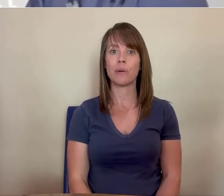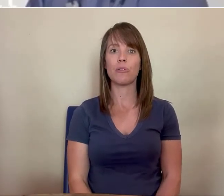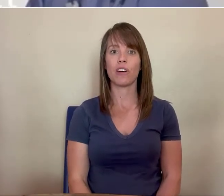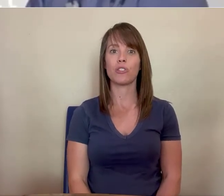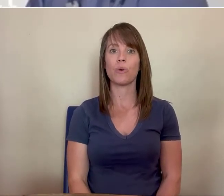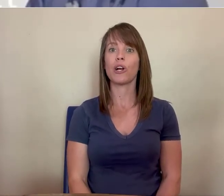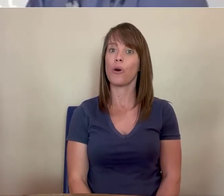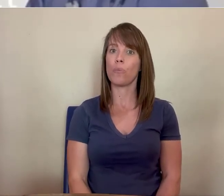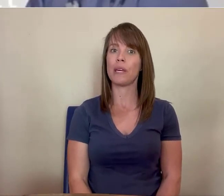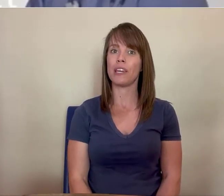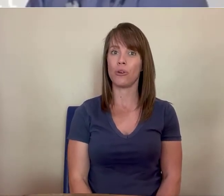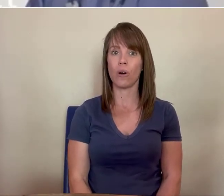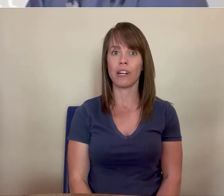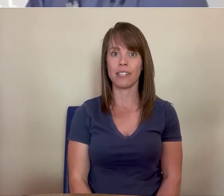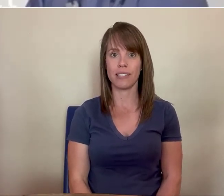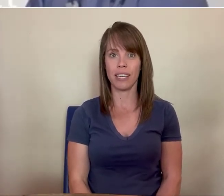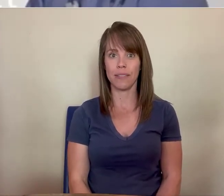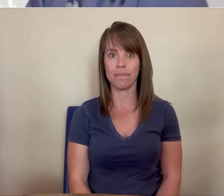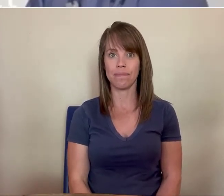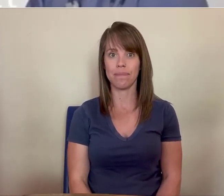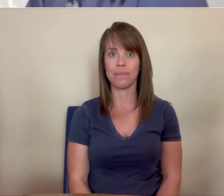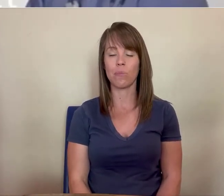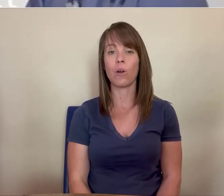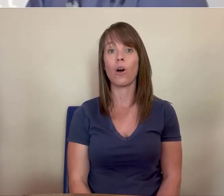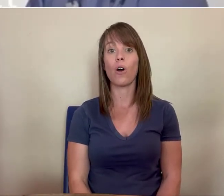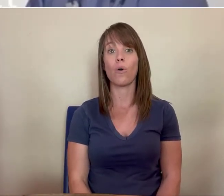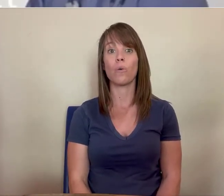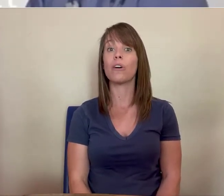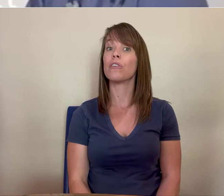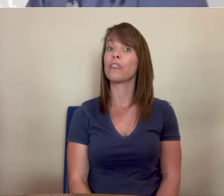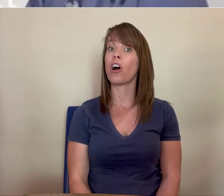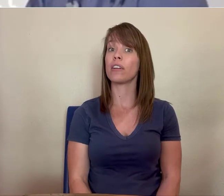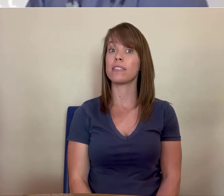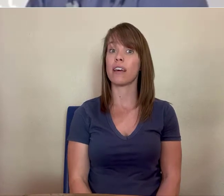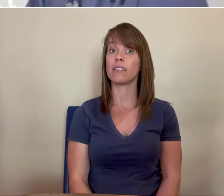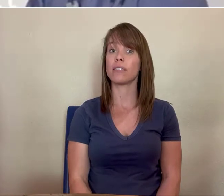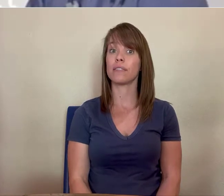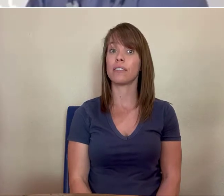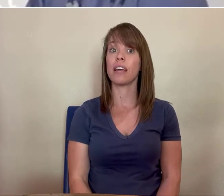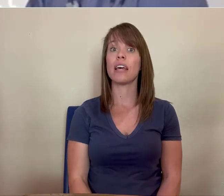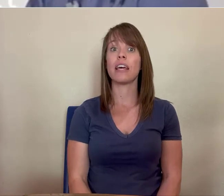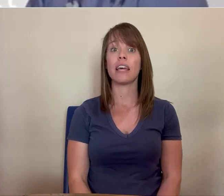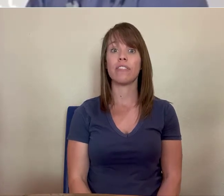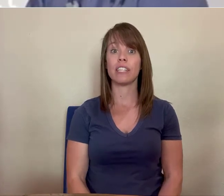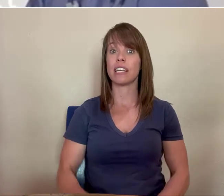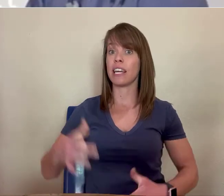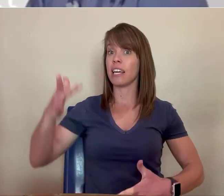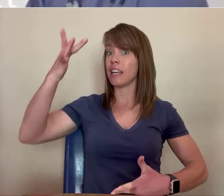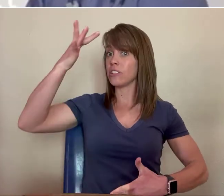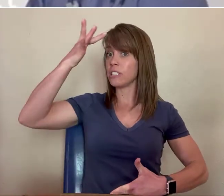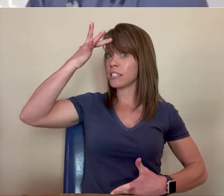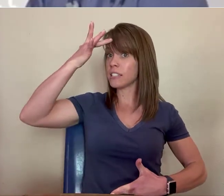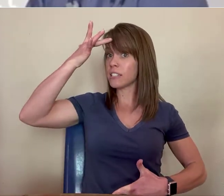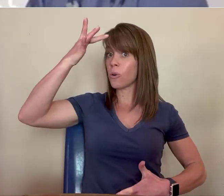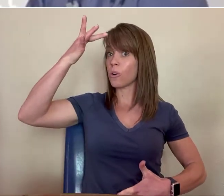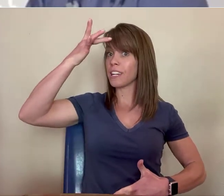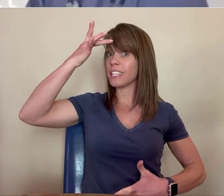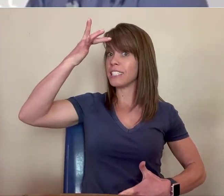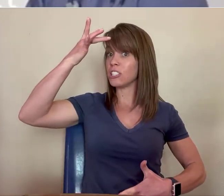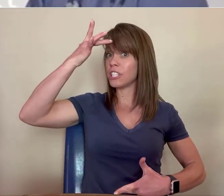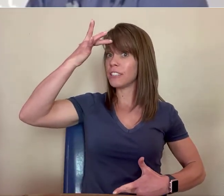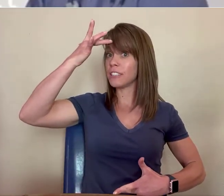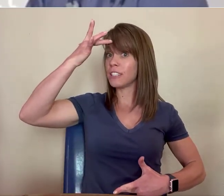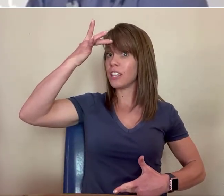Next, we move on to our OPQRST. O for onset. If it is a illness